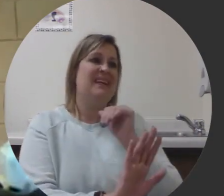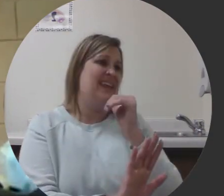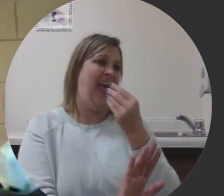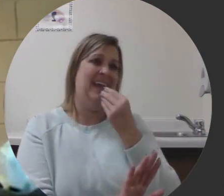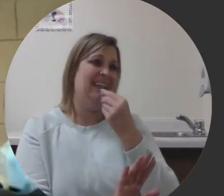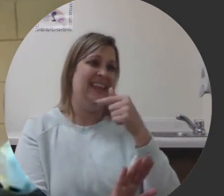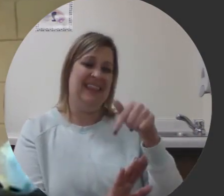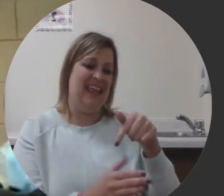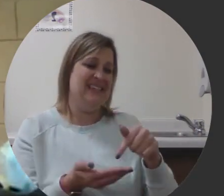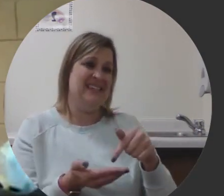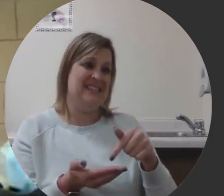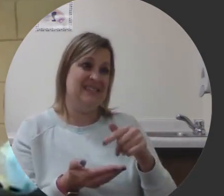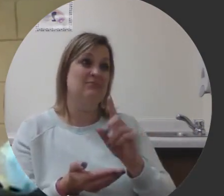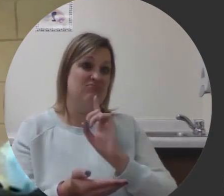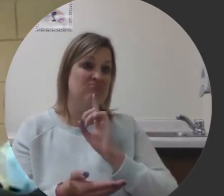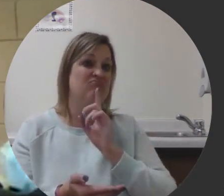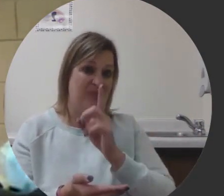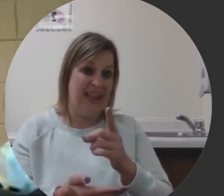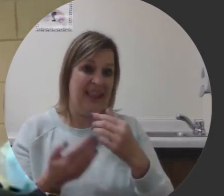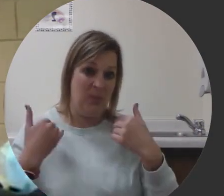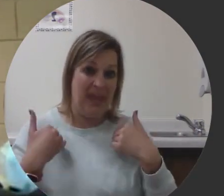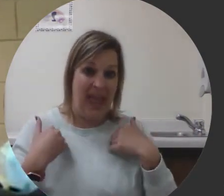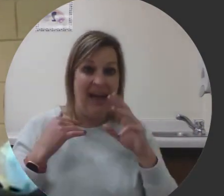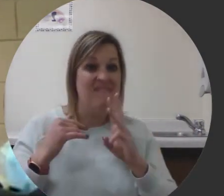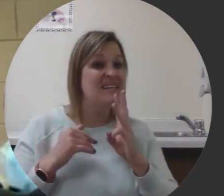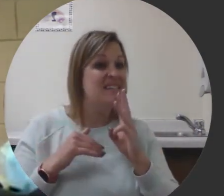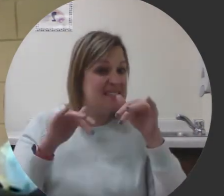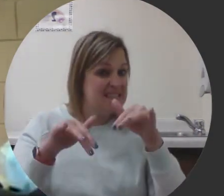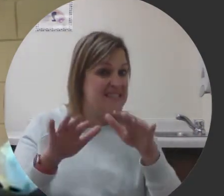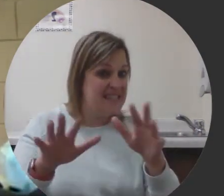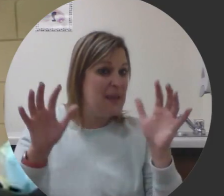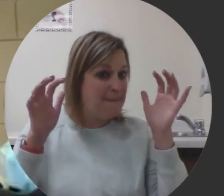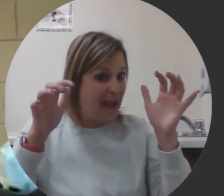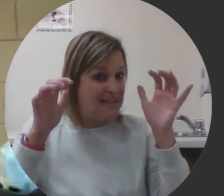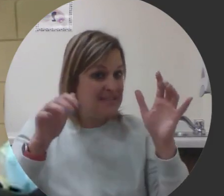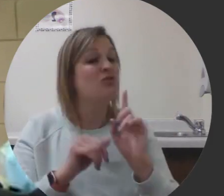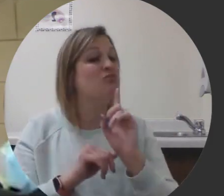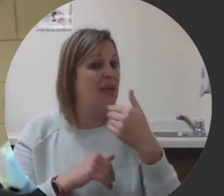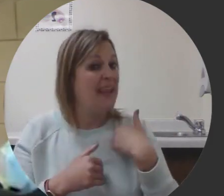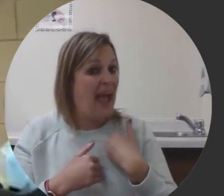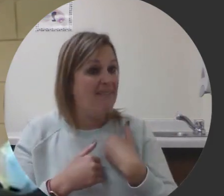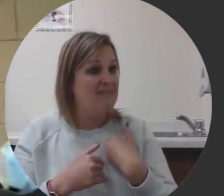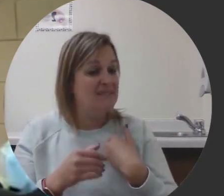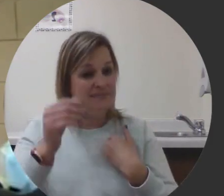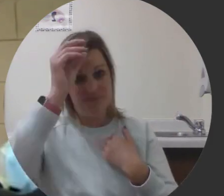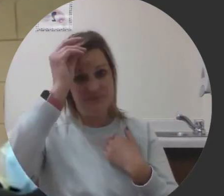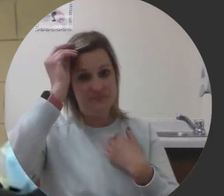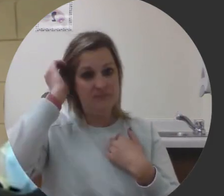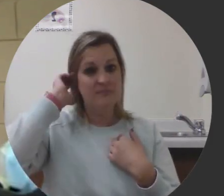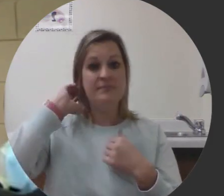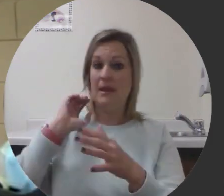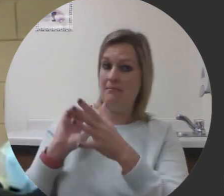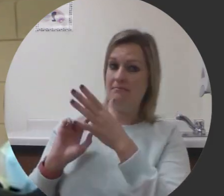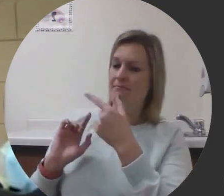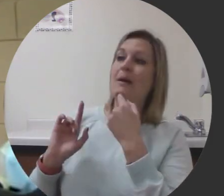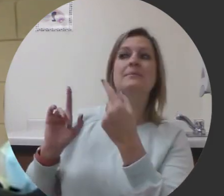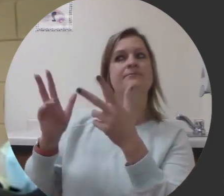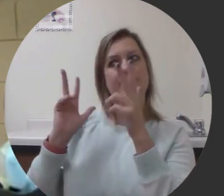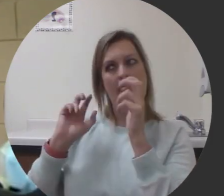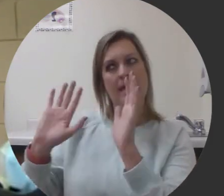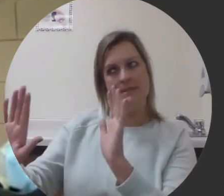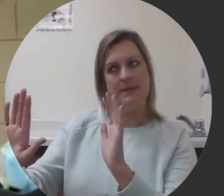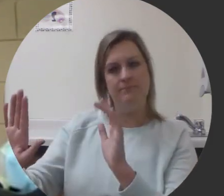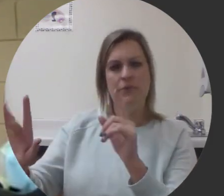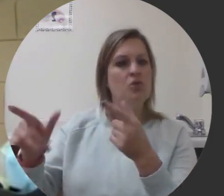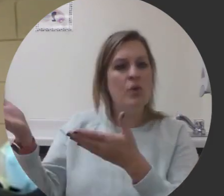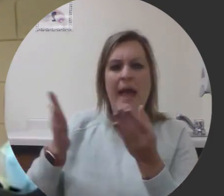Kirsty, and we have got a sea monster. Truly, we have. Now you listen to me, Kirsty, said Mother. Whatever it is that you two have